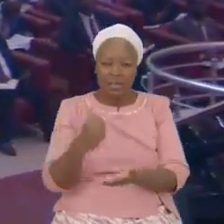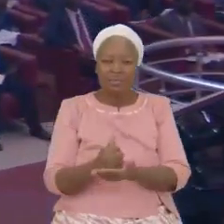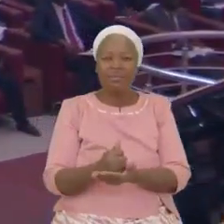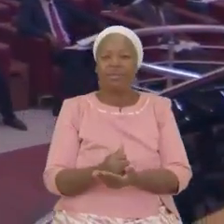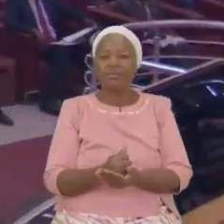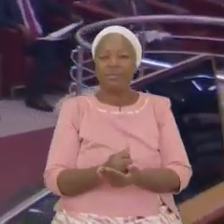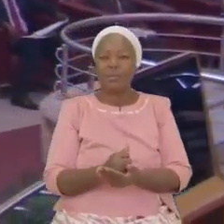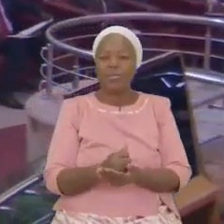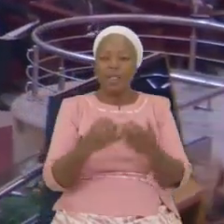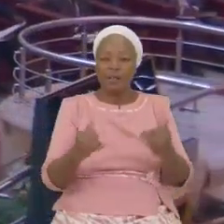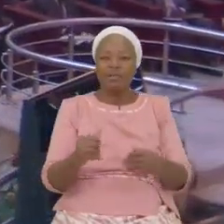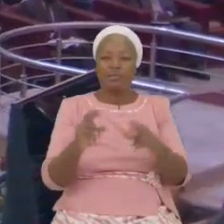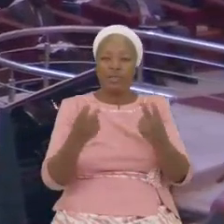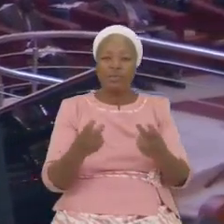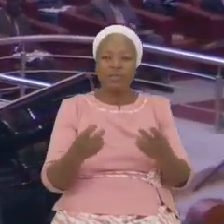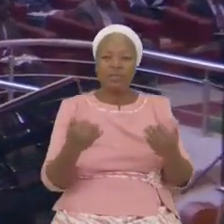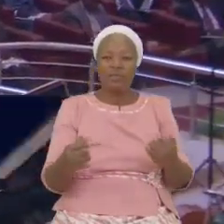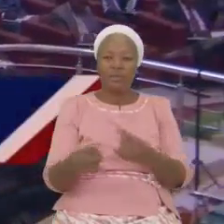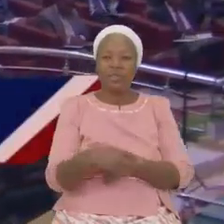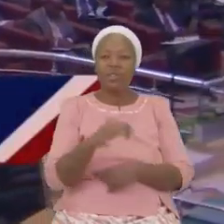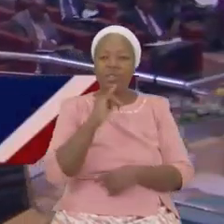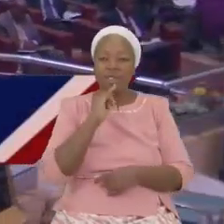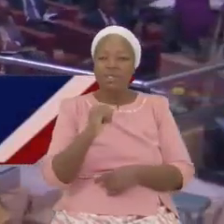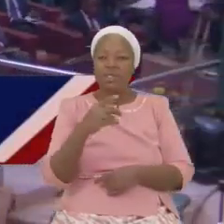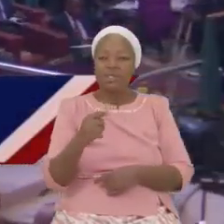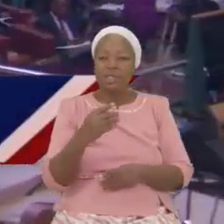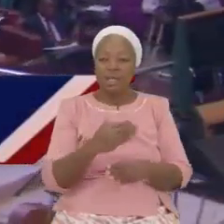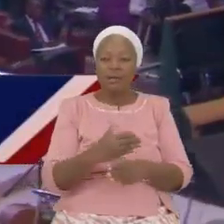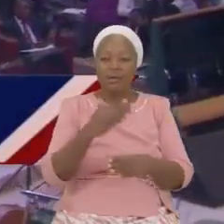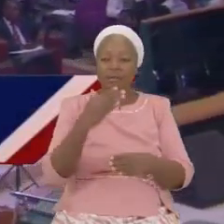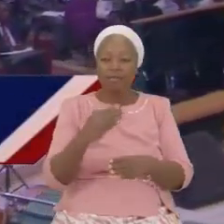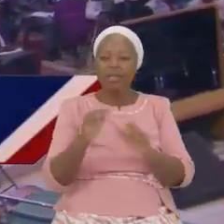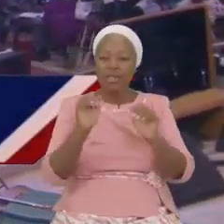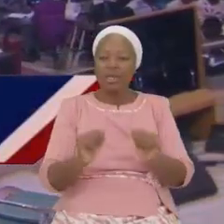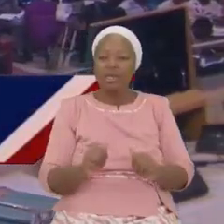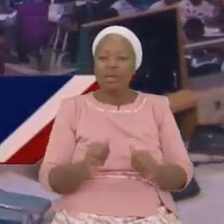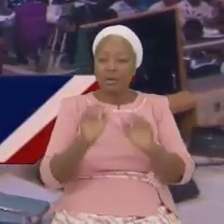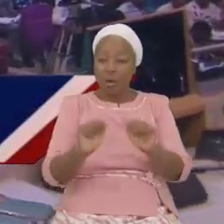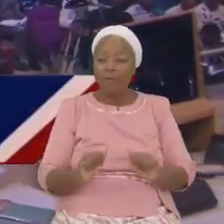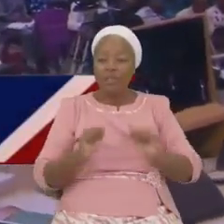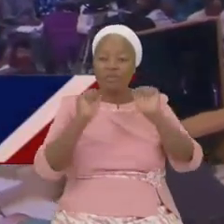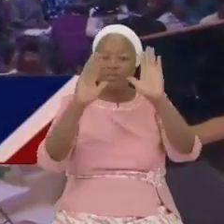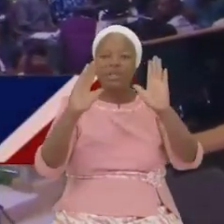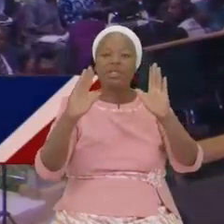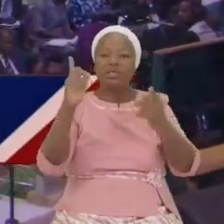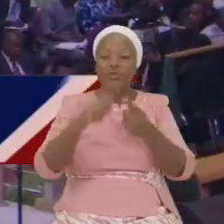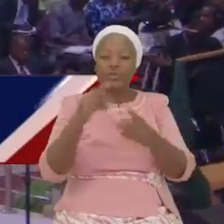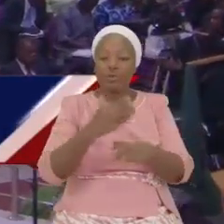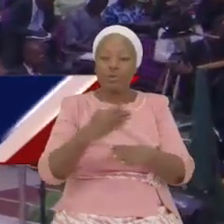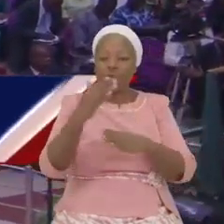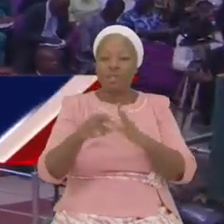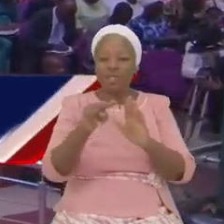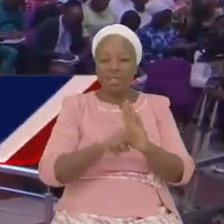Today we're talking about commitment to completeness through his